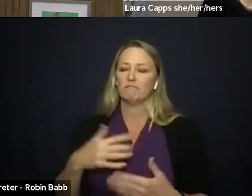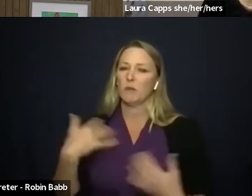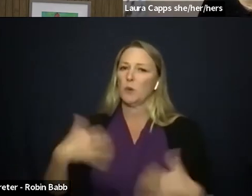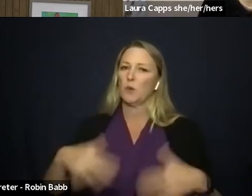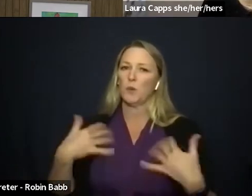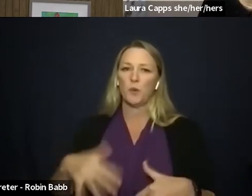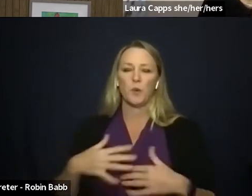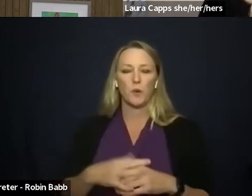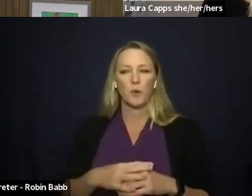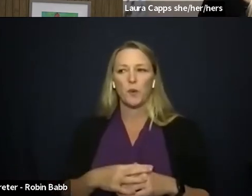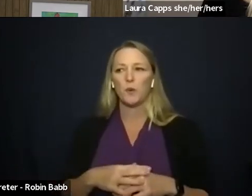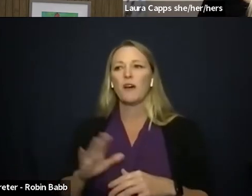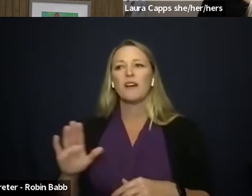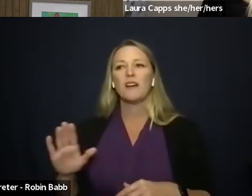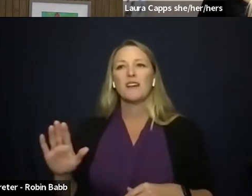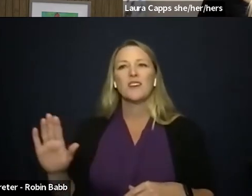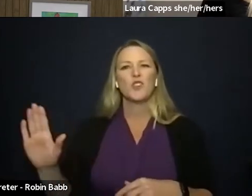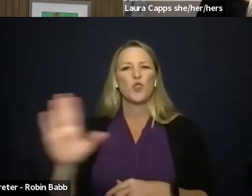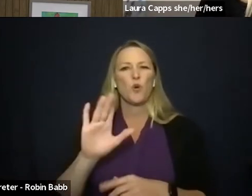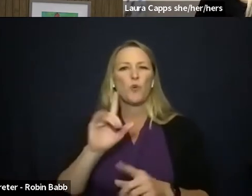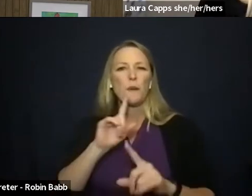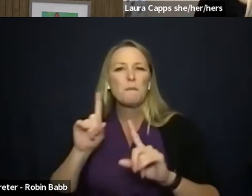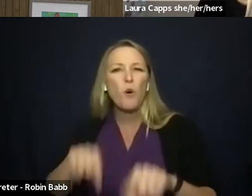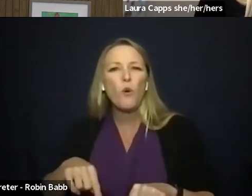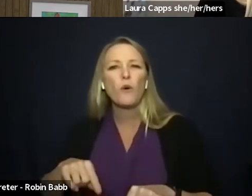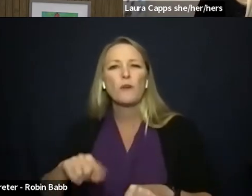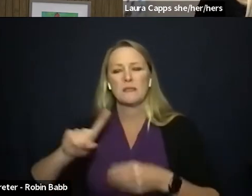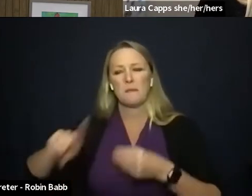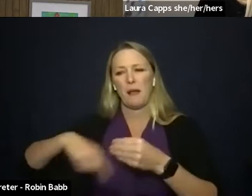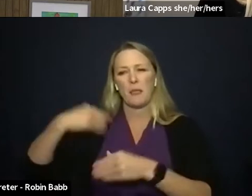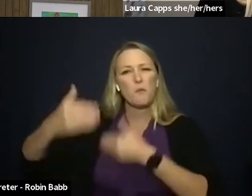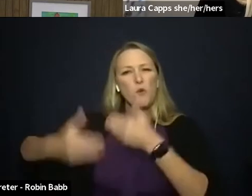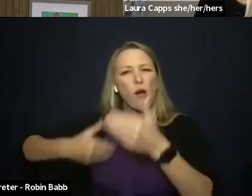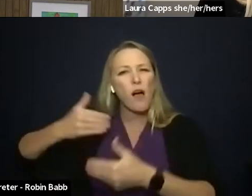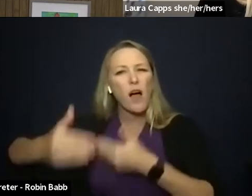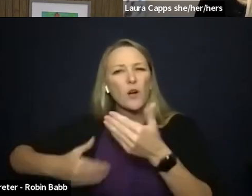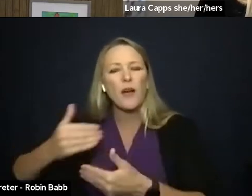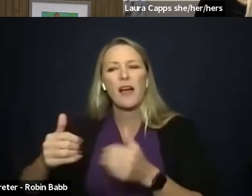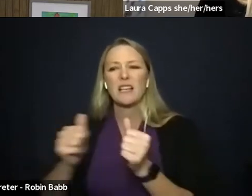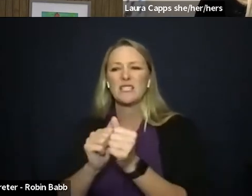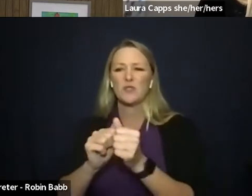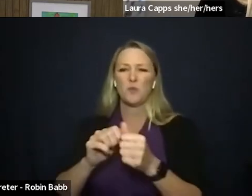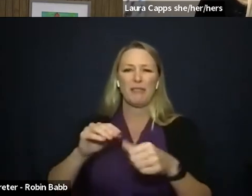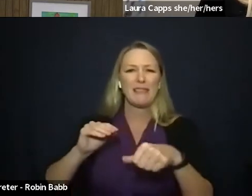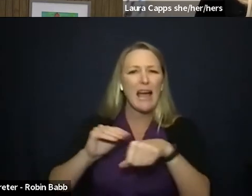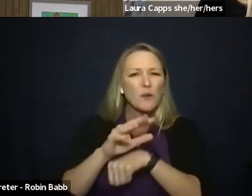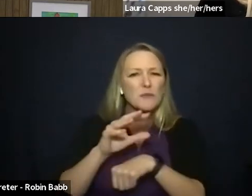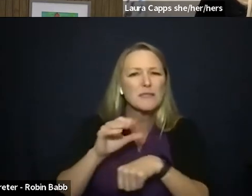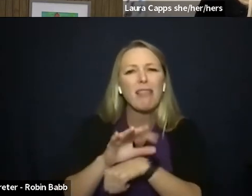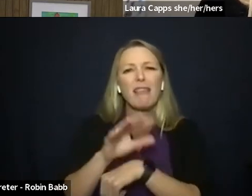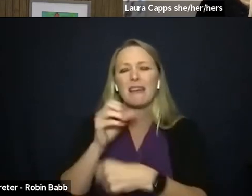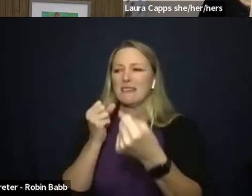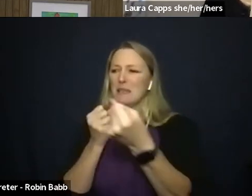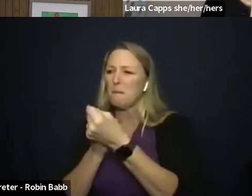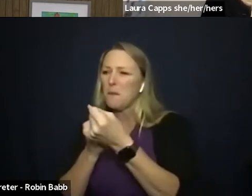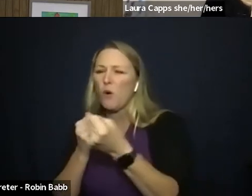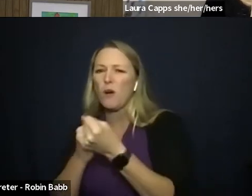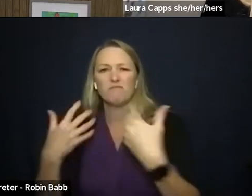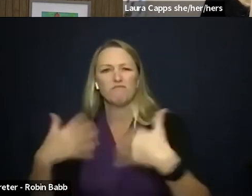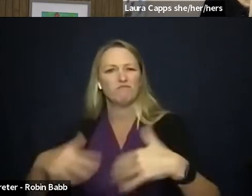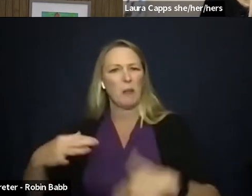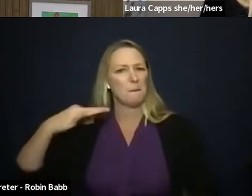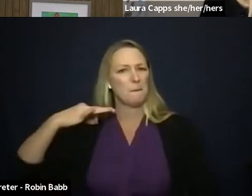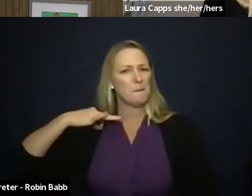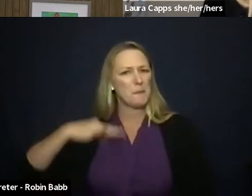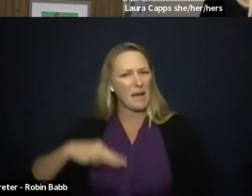reports about and all the progress that the district has made with the counseling and the support that's available to our students